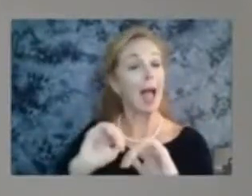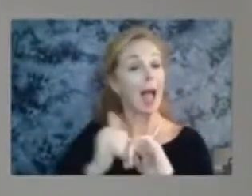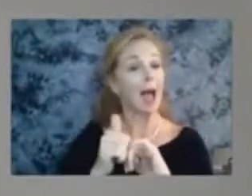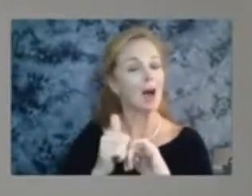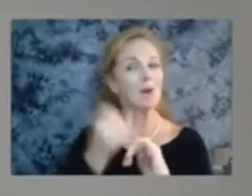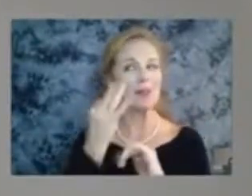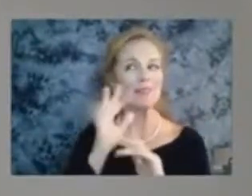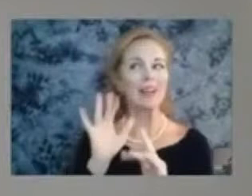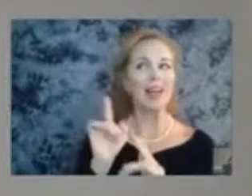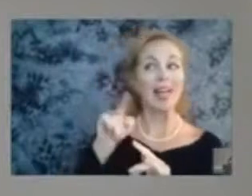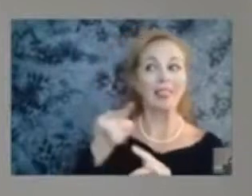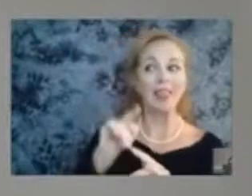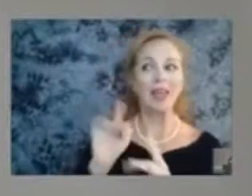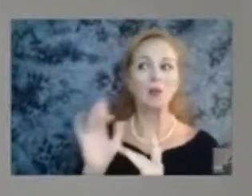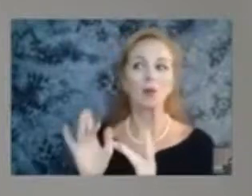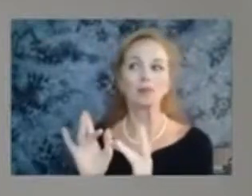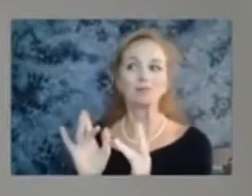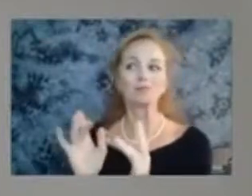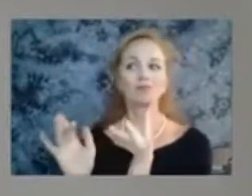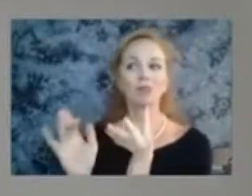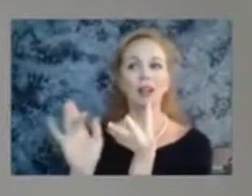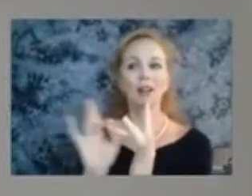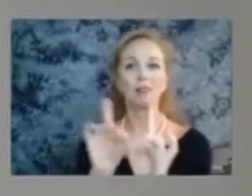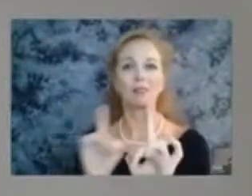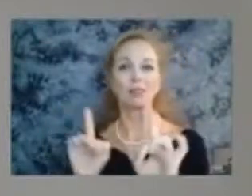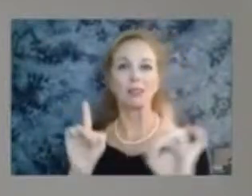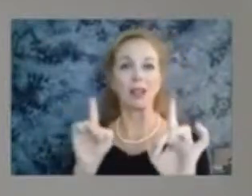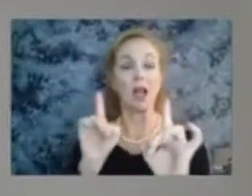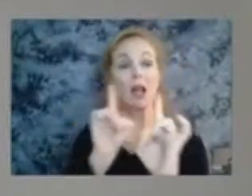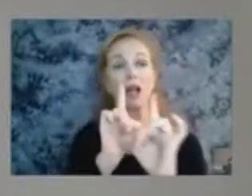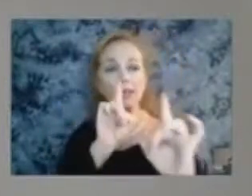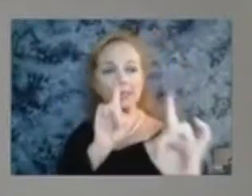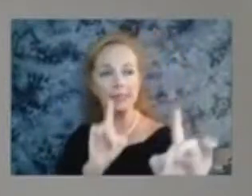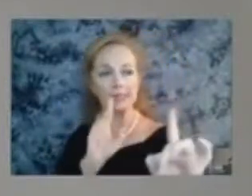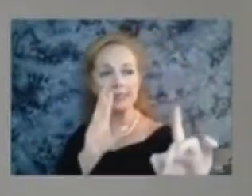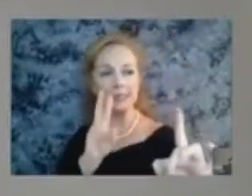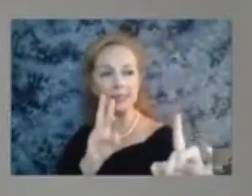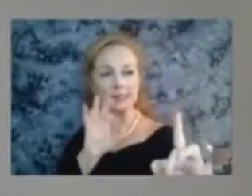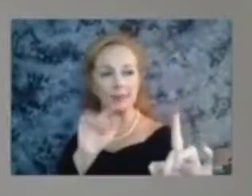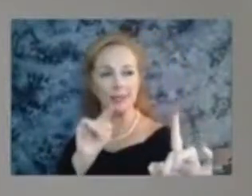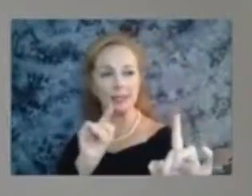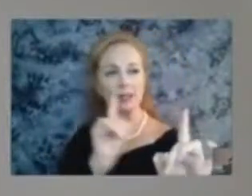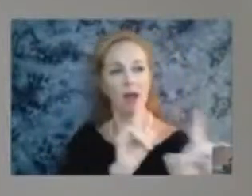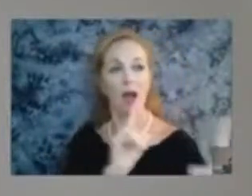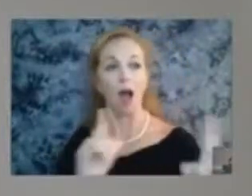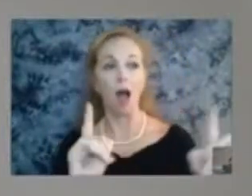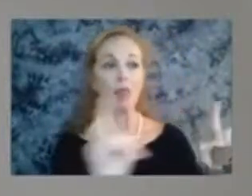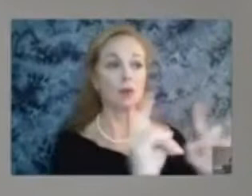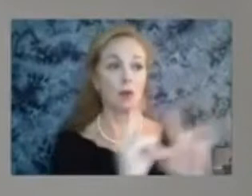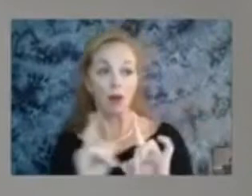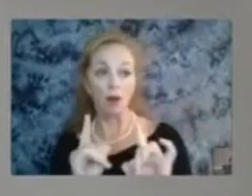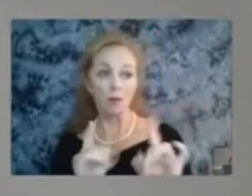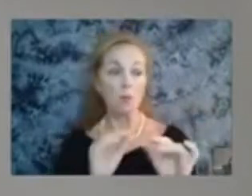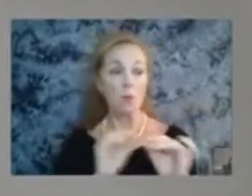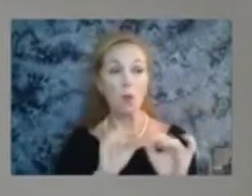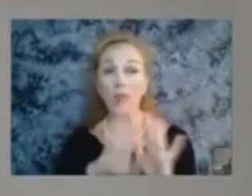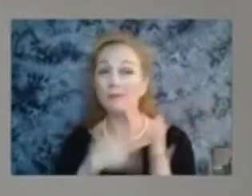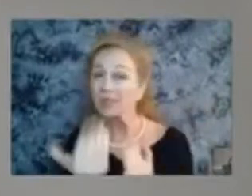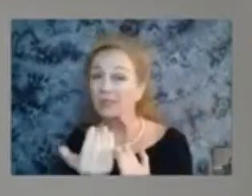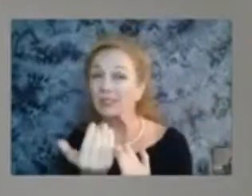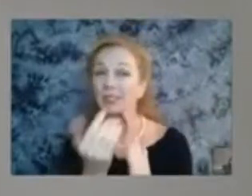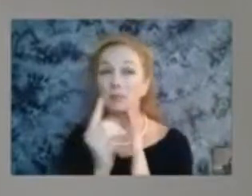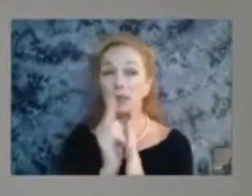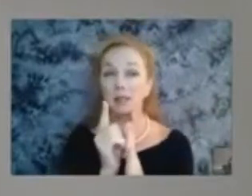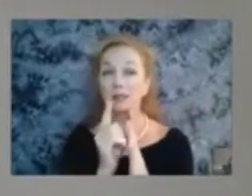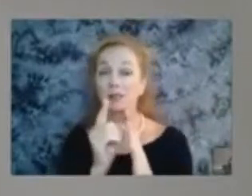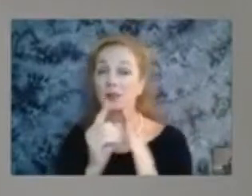within 6 feet of an individual for more than 15 minutes, with or without a face covering. So that's why the 6